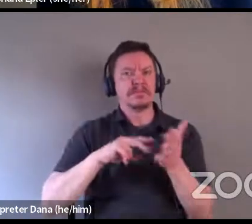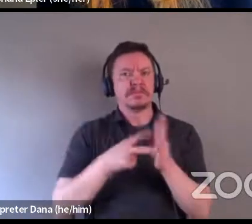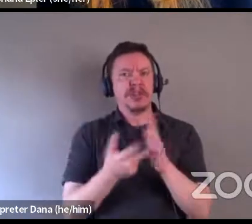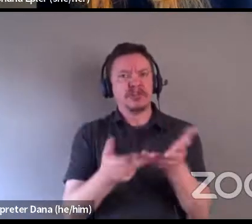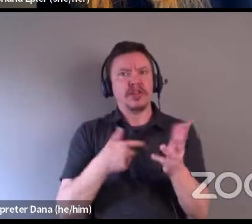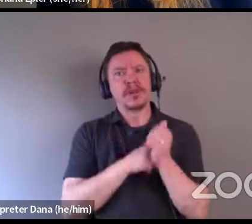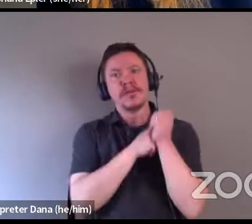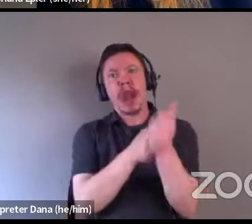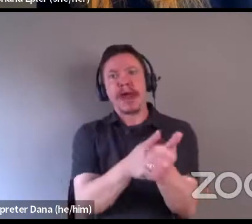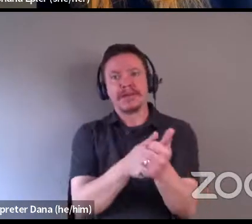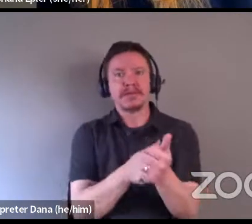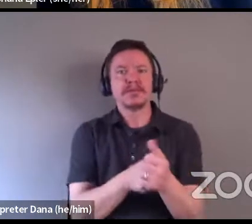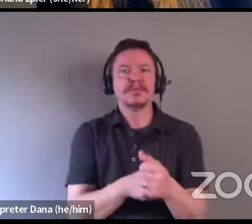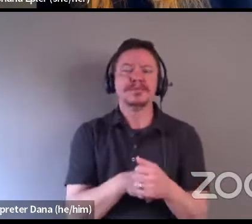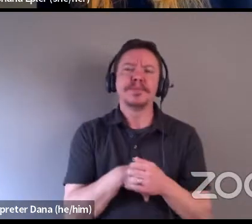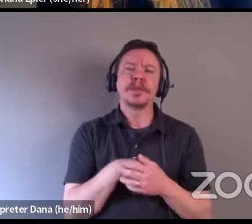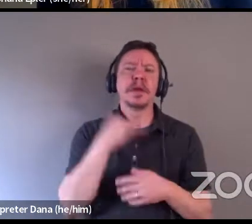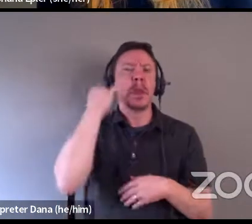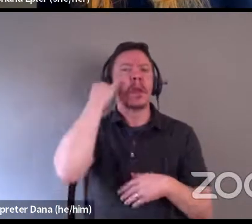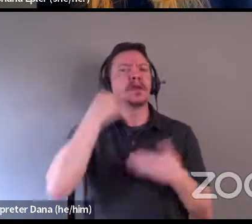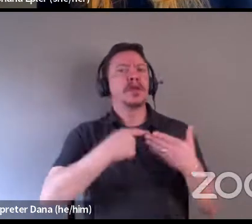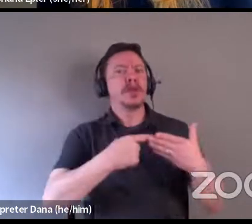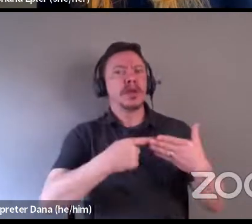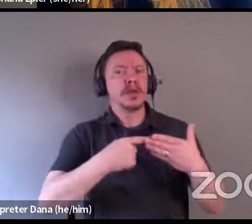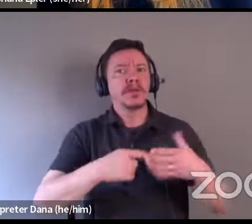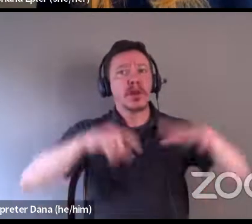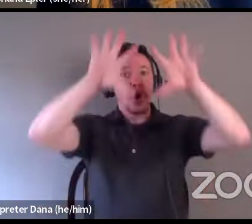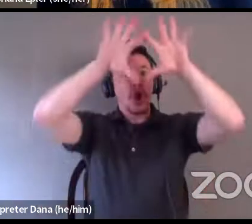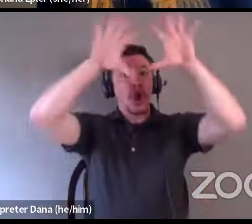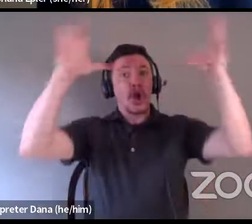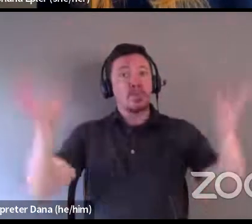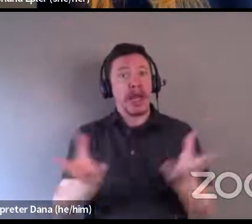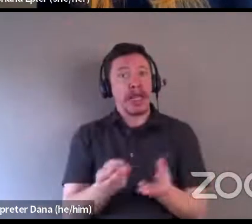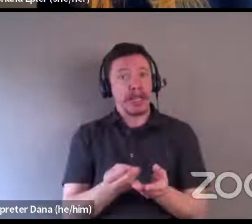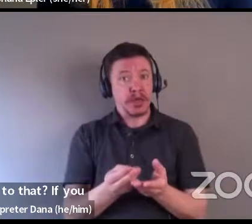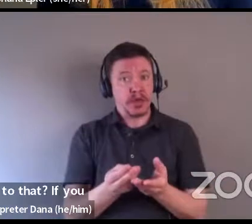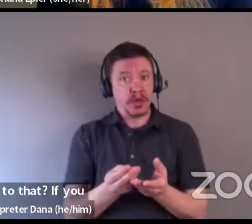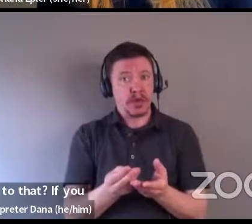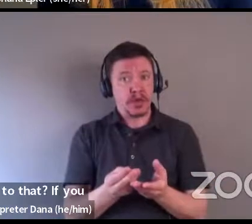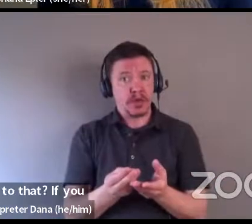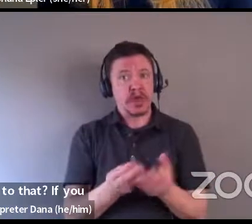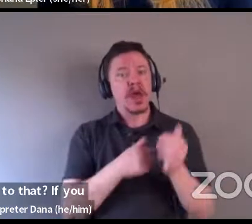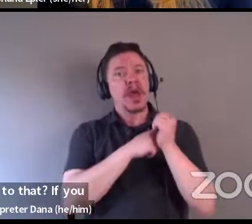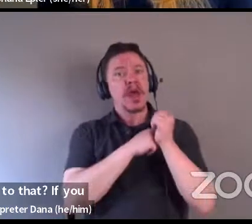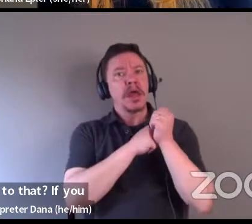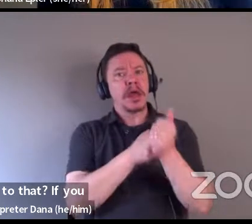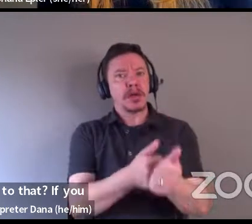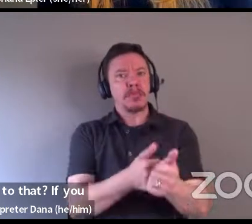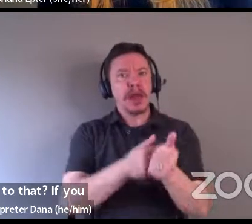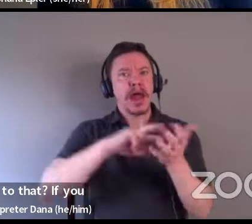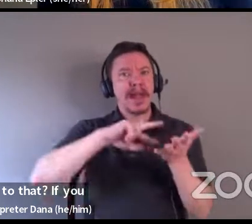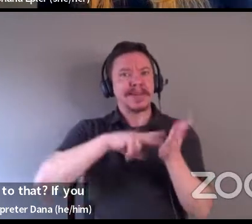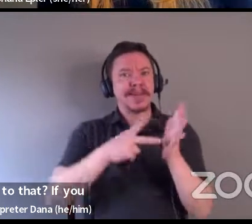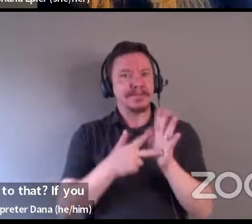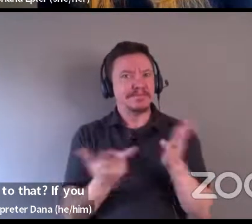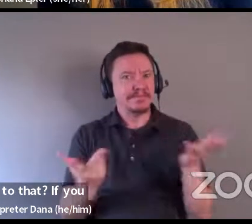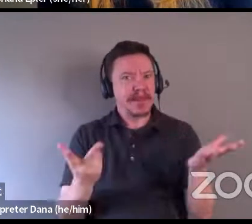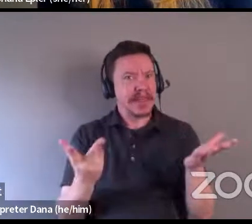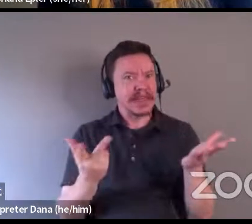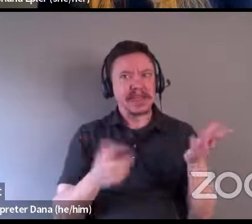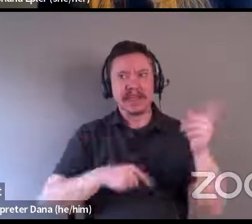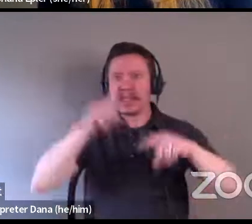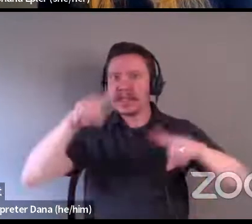times. And if you're talking about globally, compliance means different in